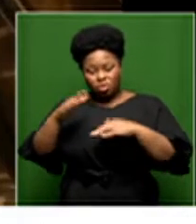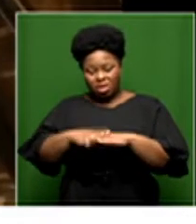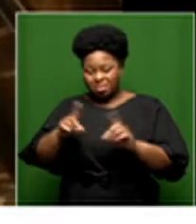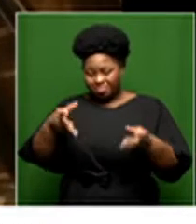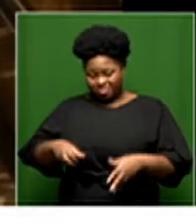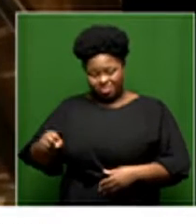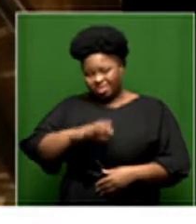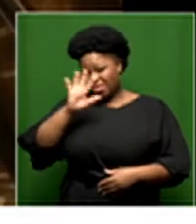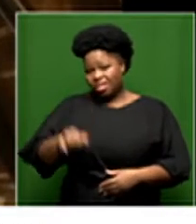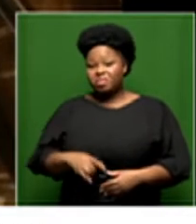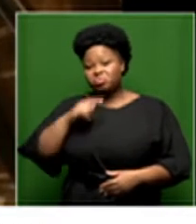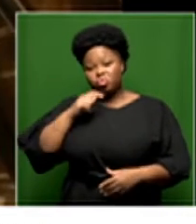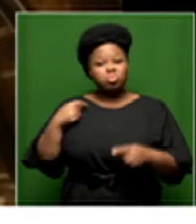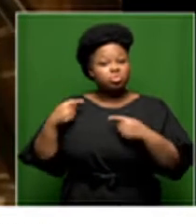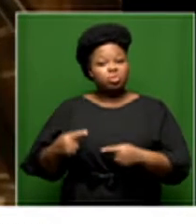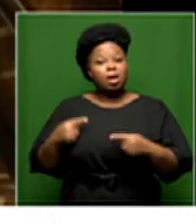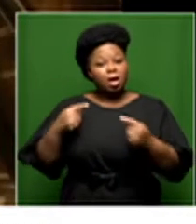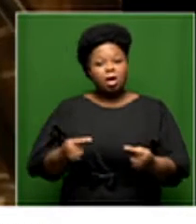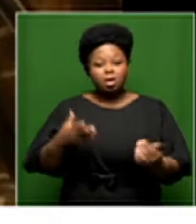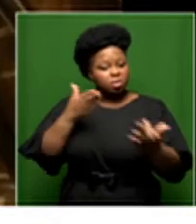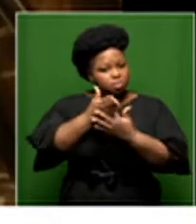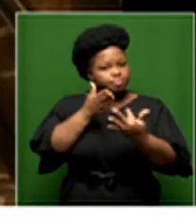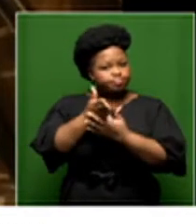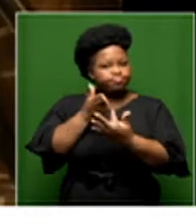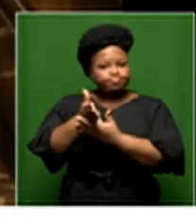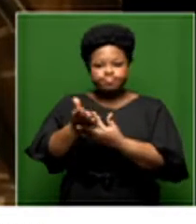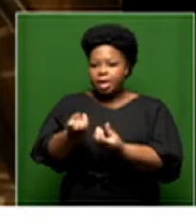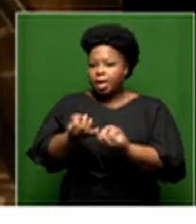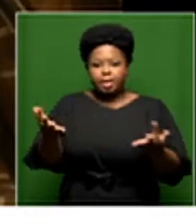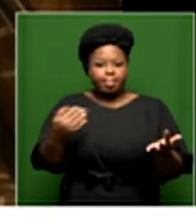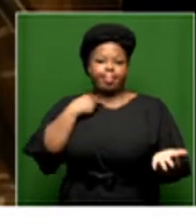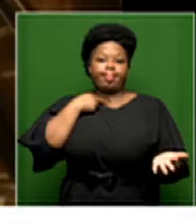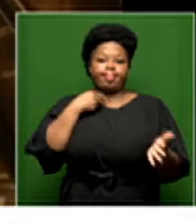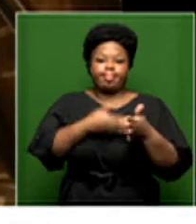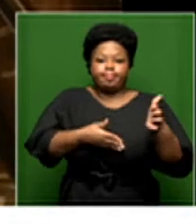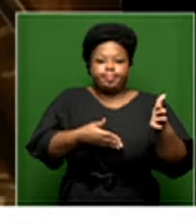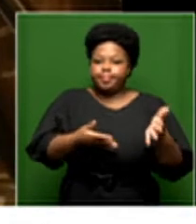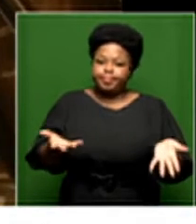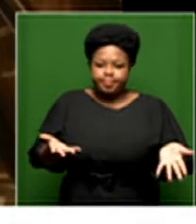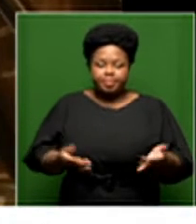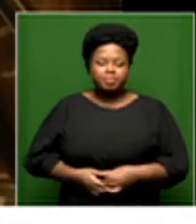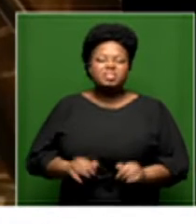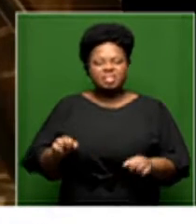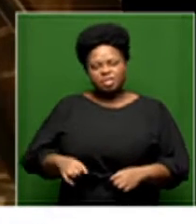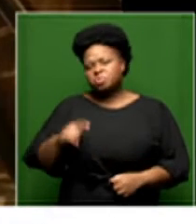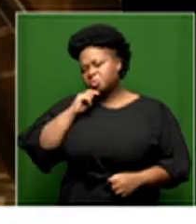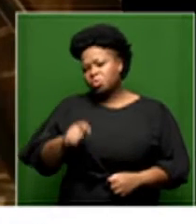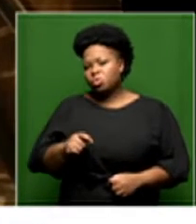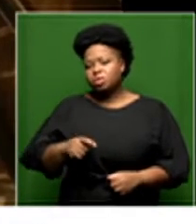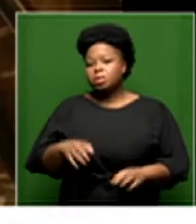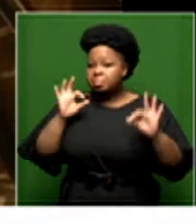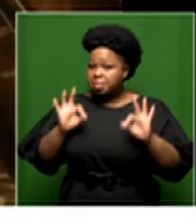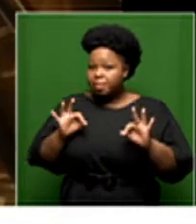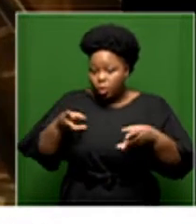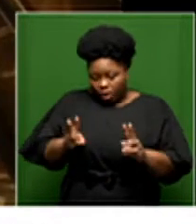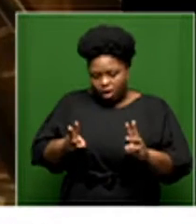ours, it's a struggle to get that access that many students need. So in short, it is an effective